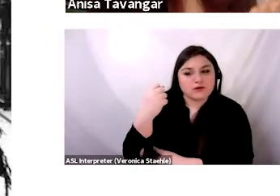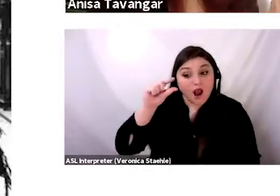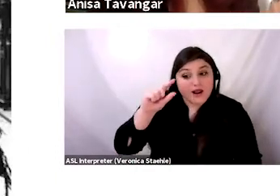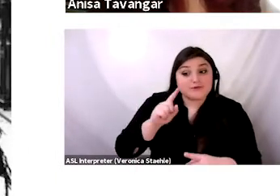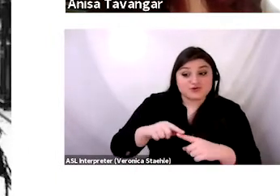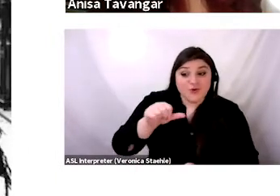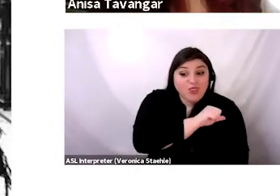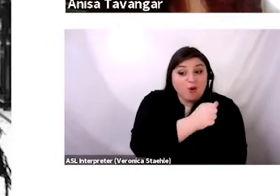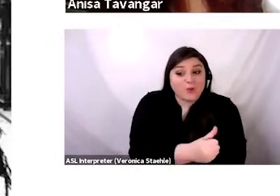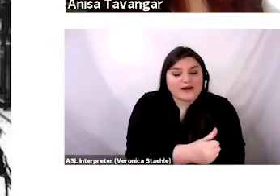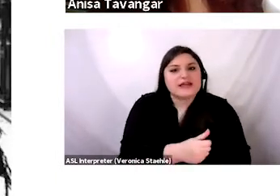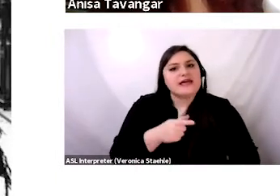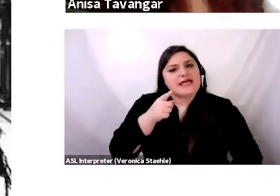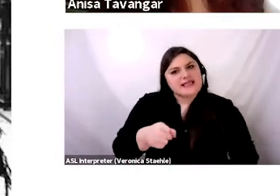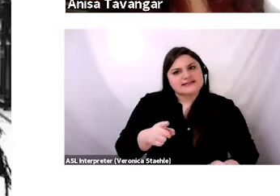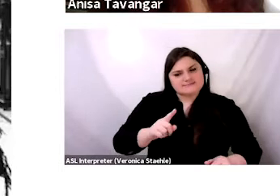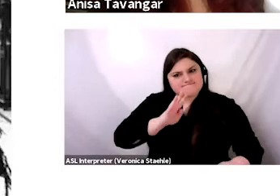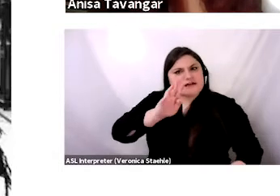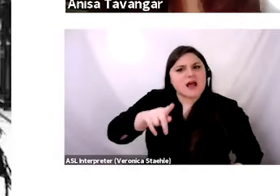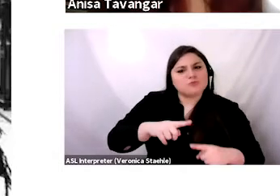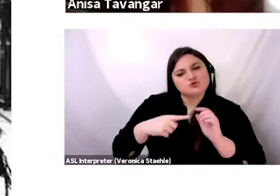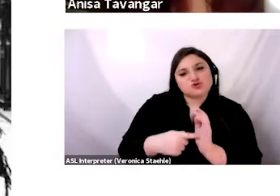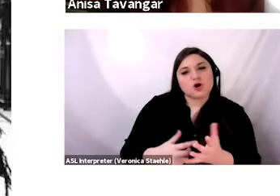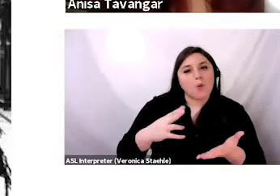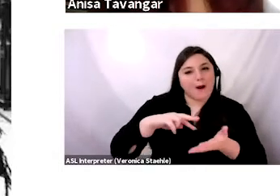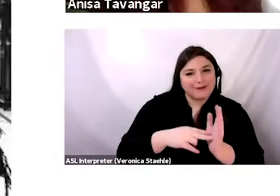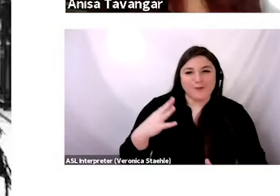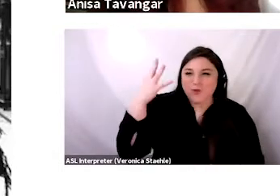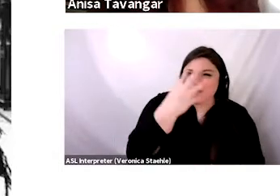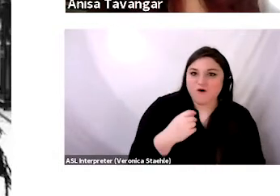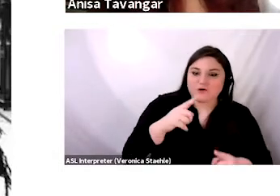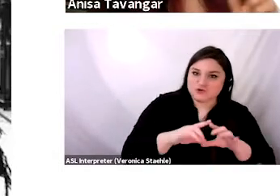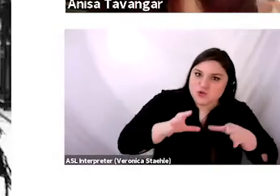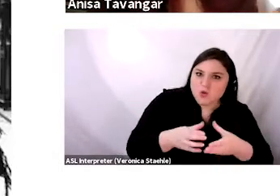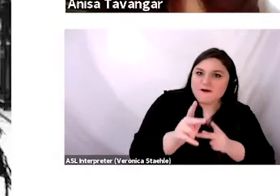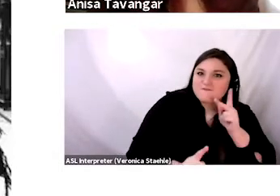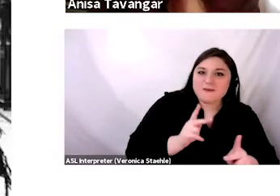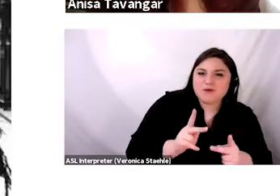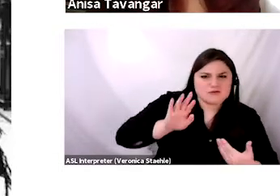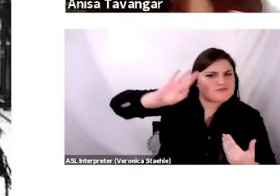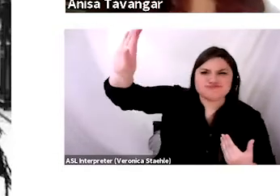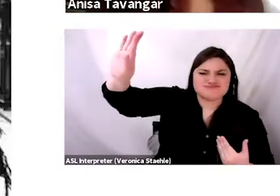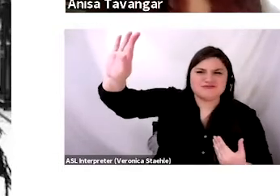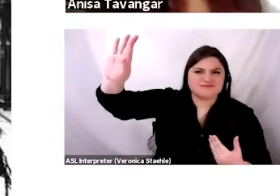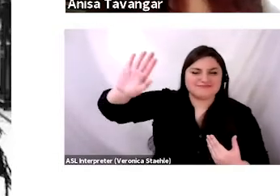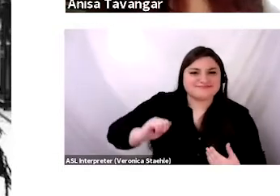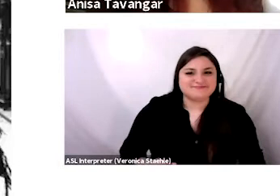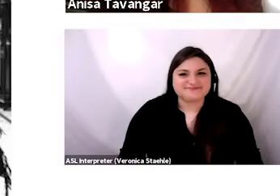sort of restrictive authority that might dictate what is beautiful to a small group of people.